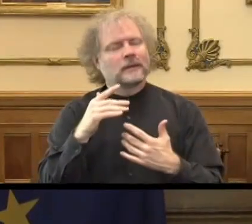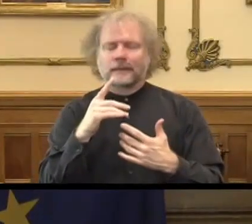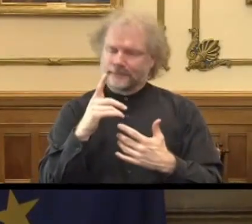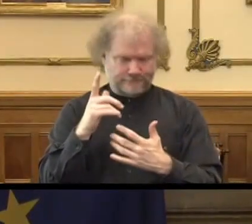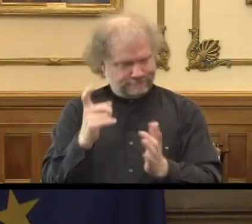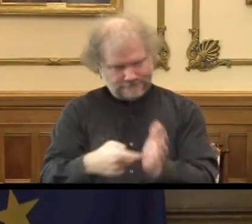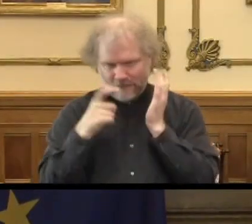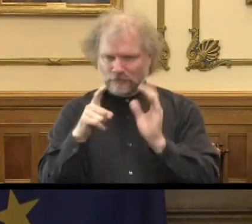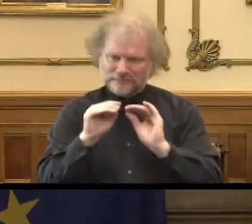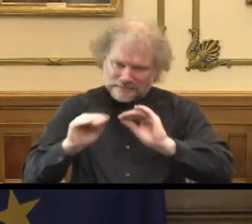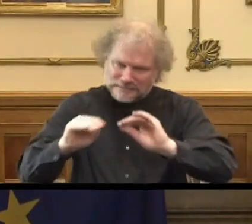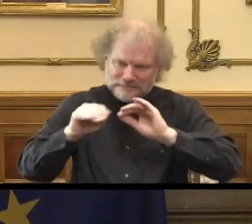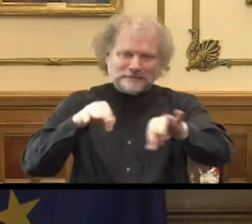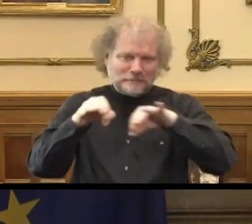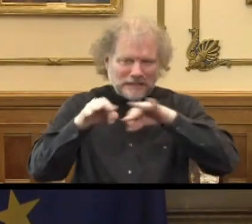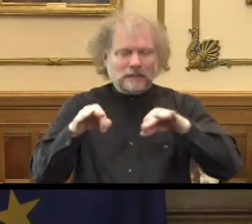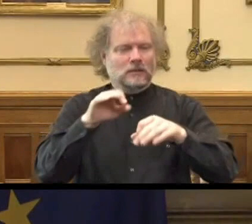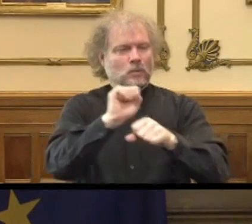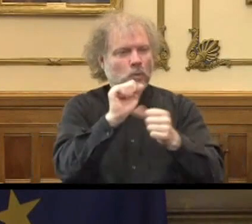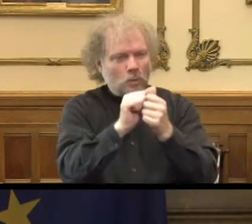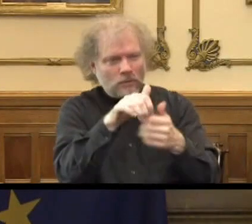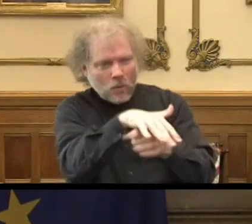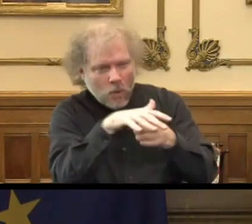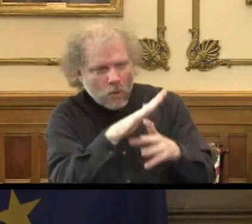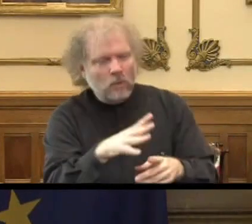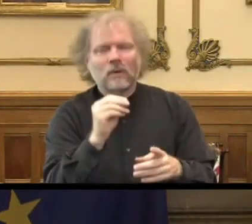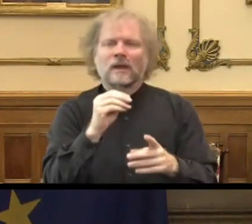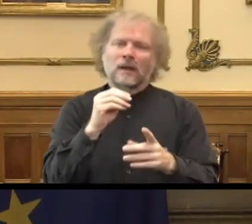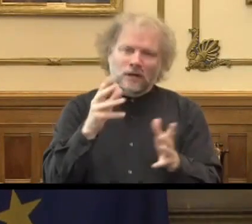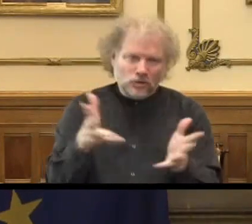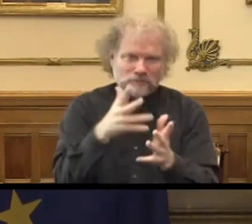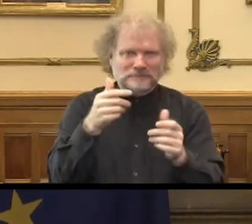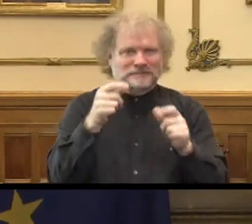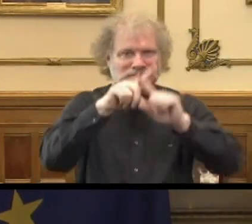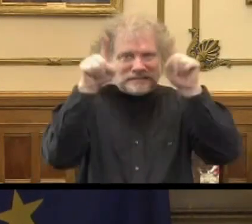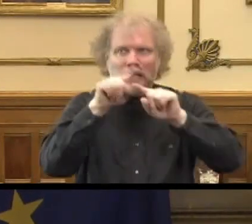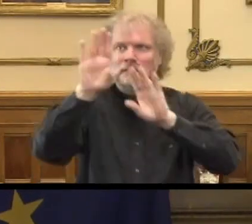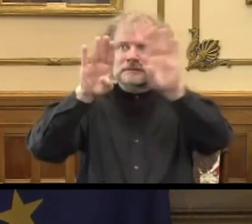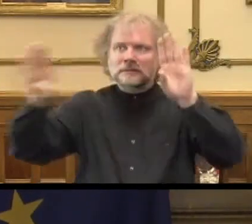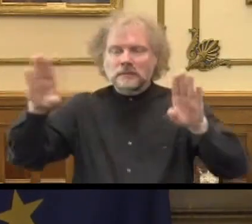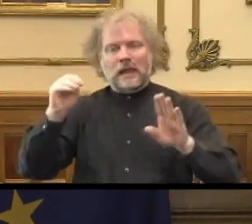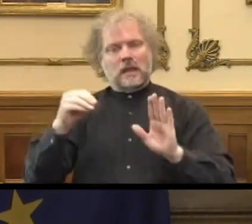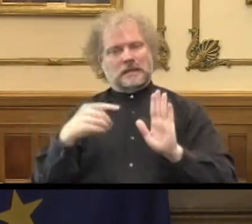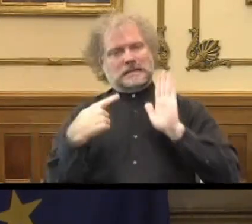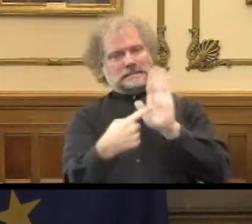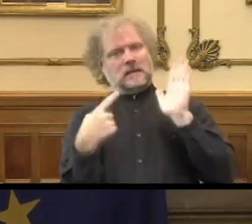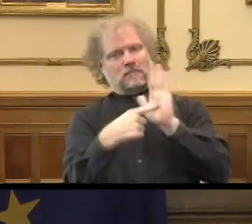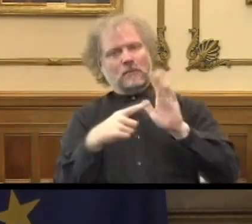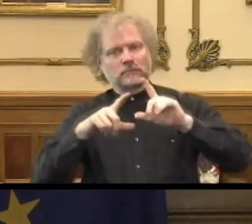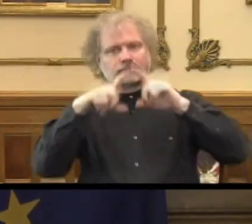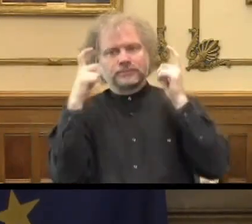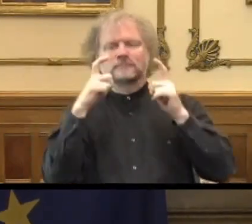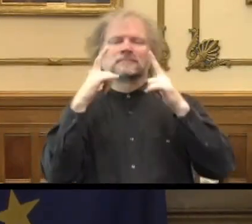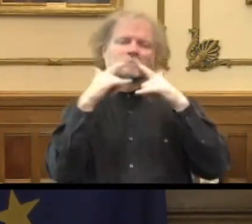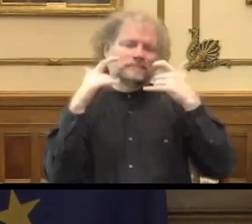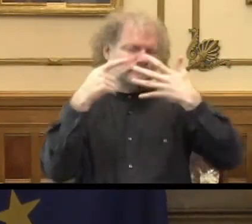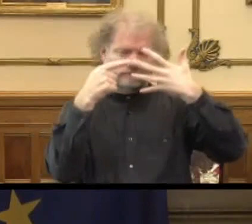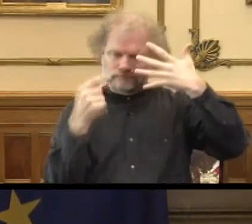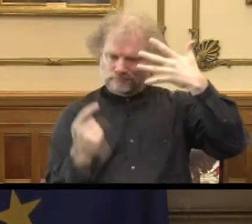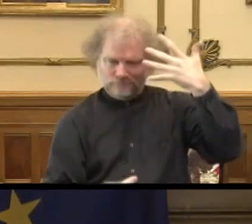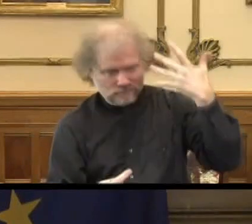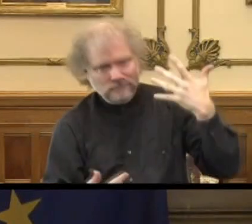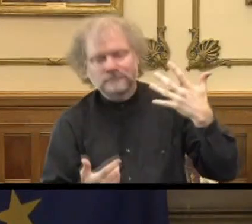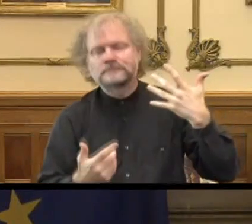to educate and work with locals and encourage more signage and lead by example. And the list just goes on and on and on.